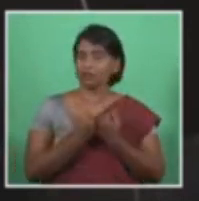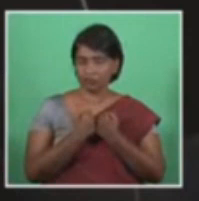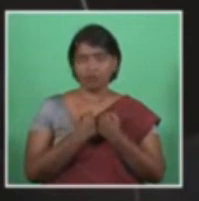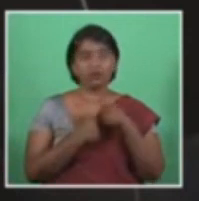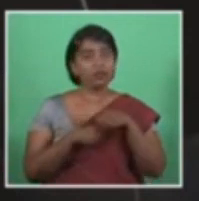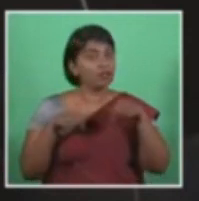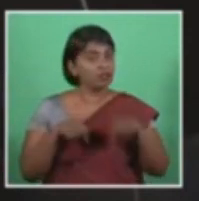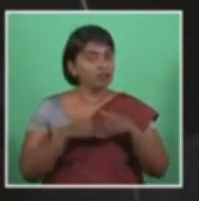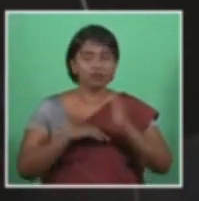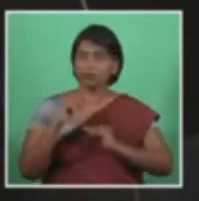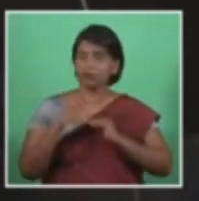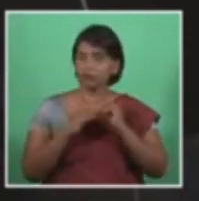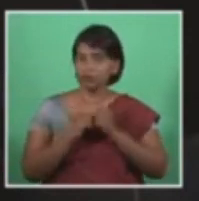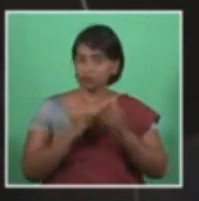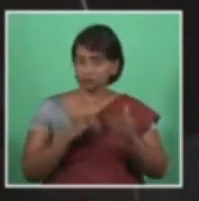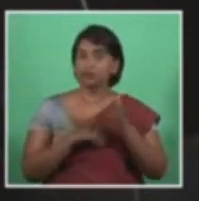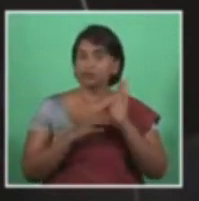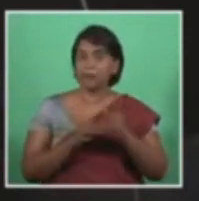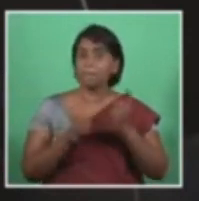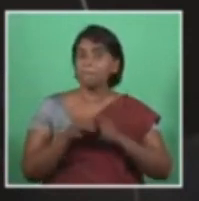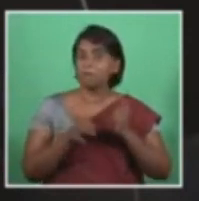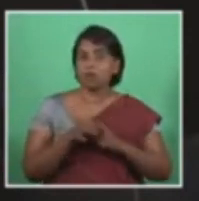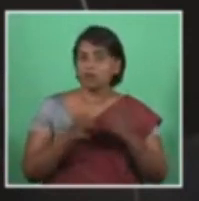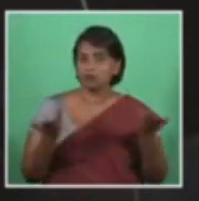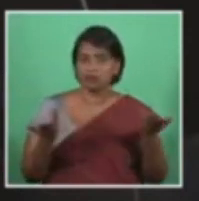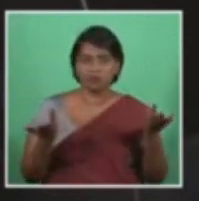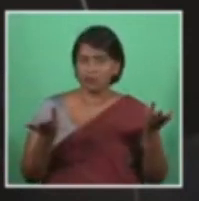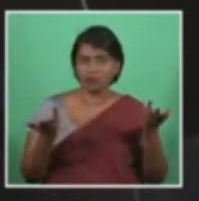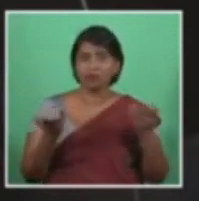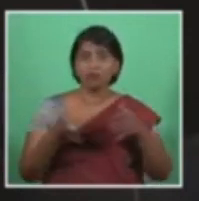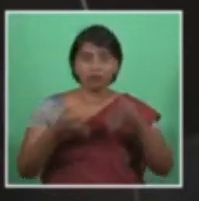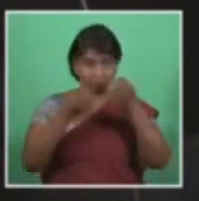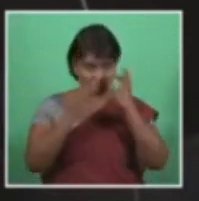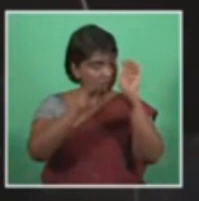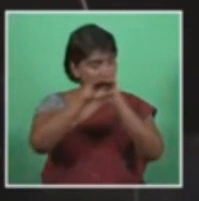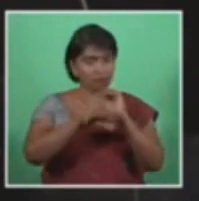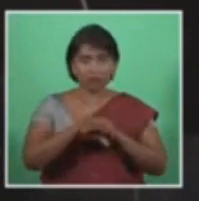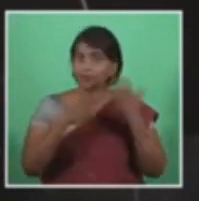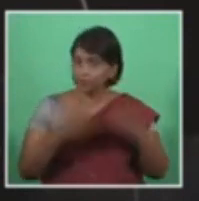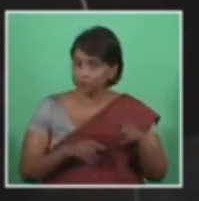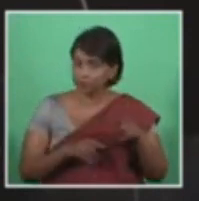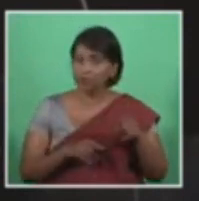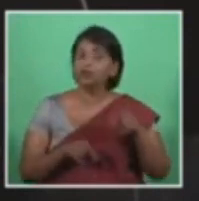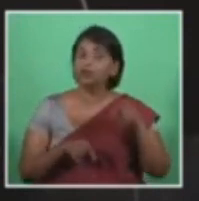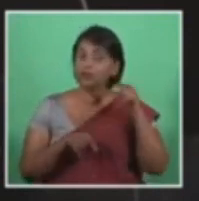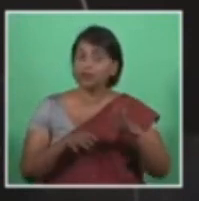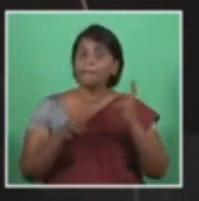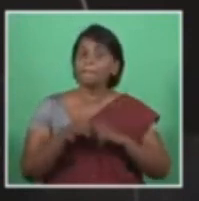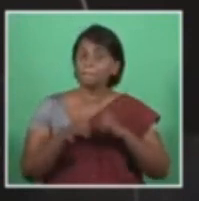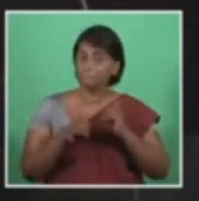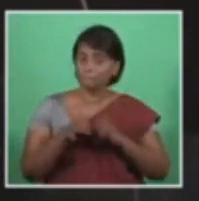wenawa den tiyena kramavedaya tula tiyena prashna monawada ewa hariyata handunagena tiyenawada